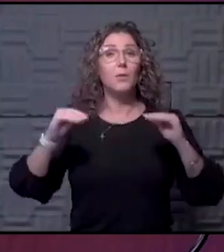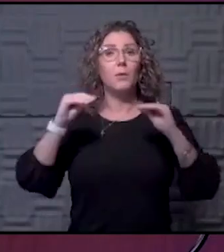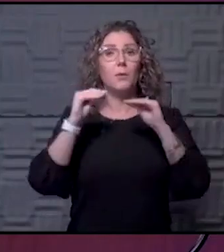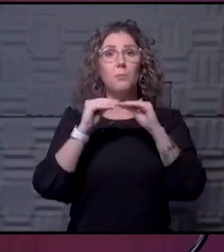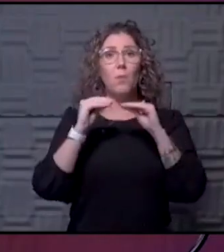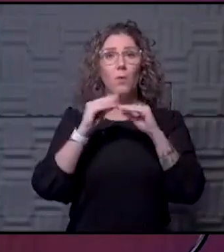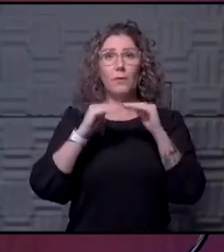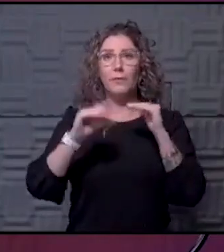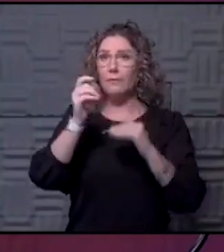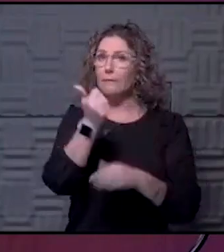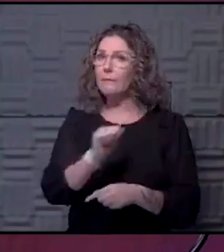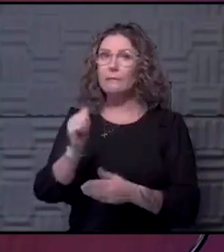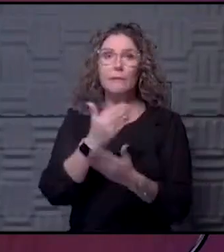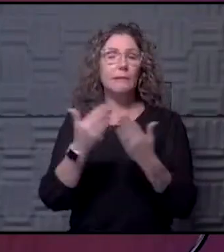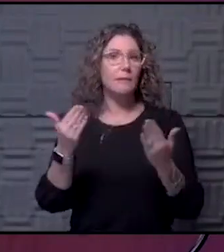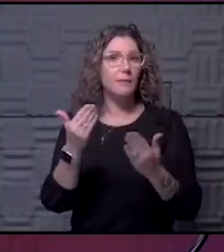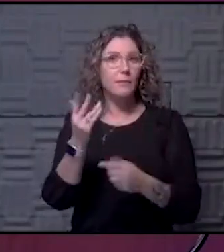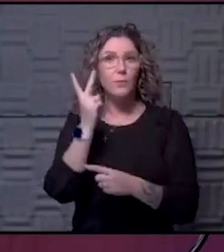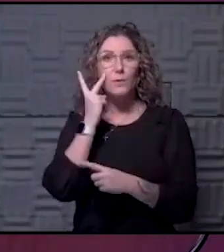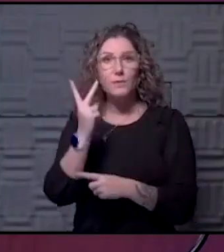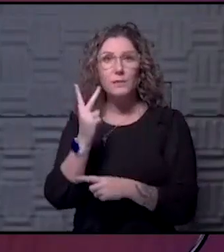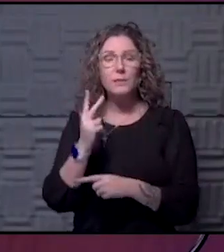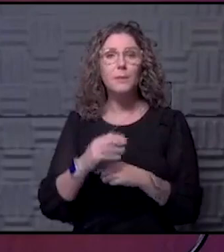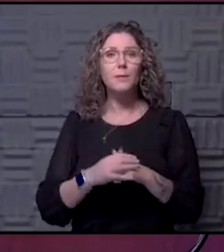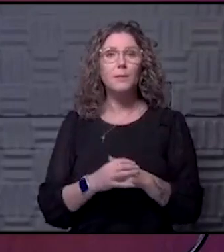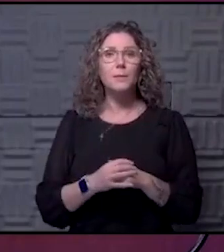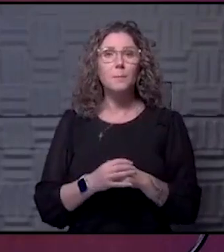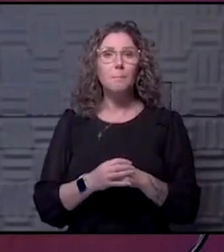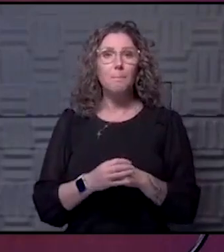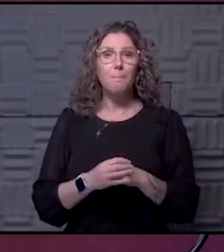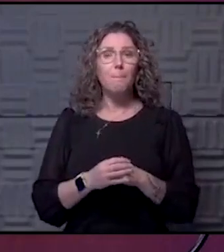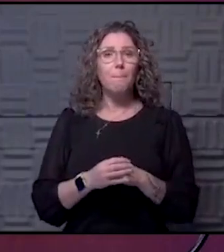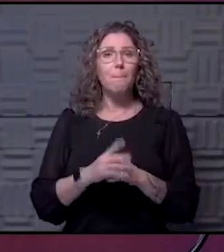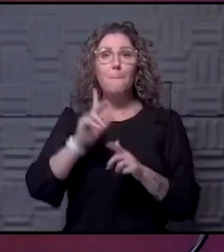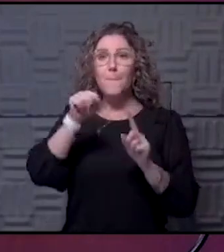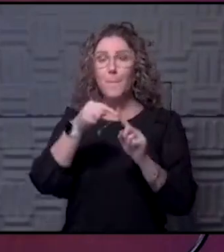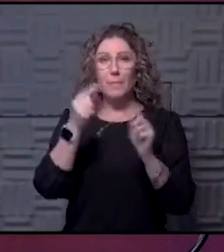that we have seen. I think when it